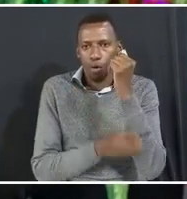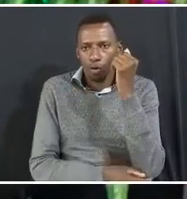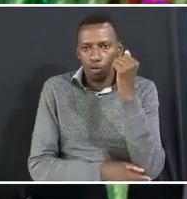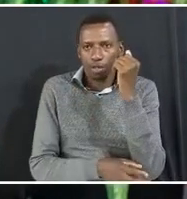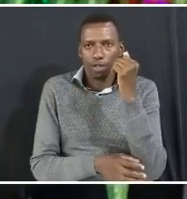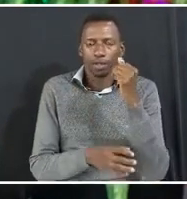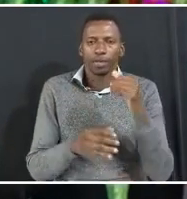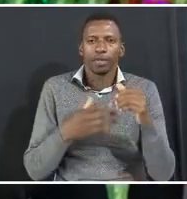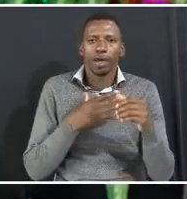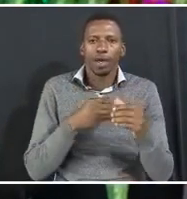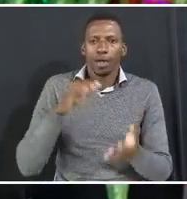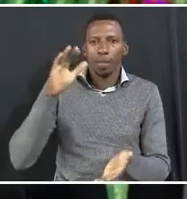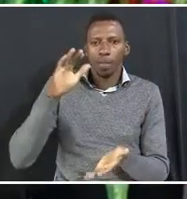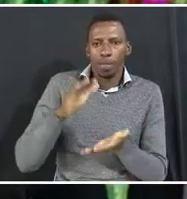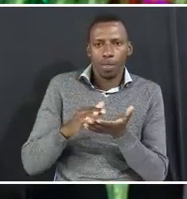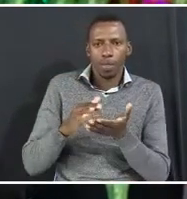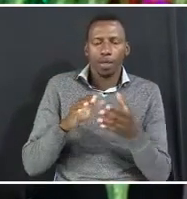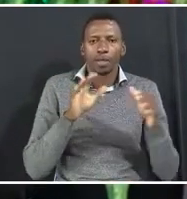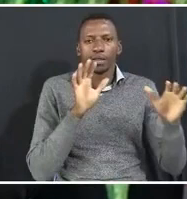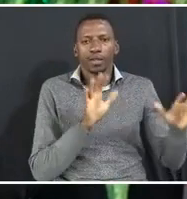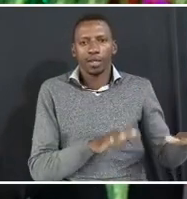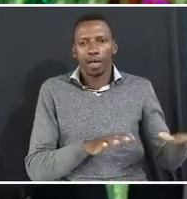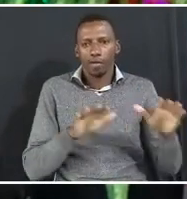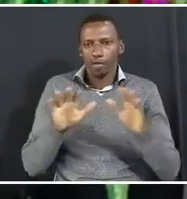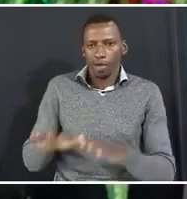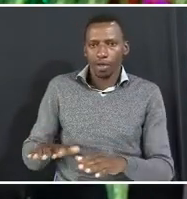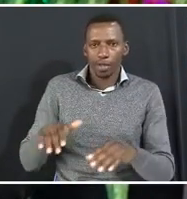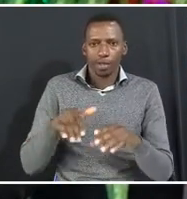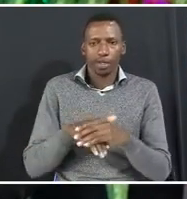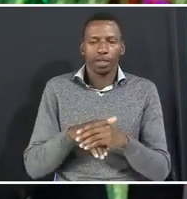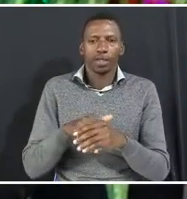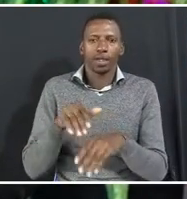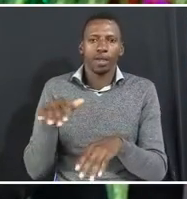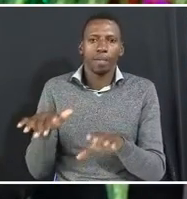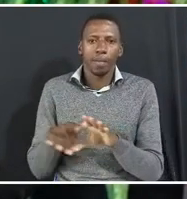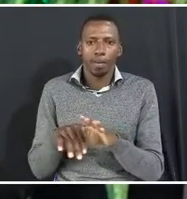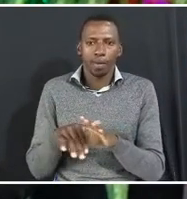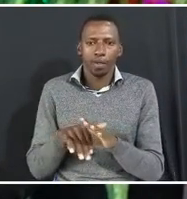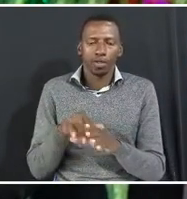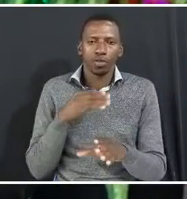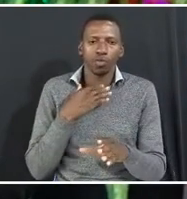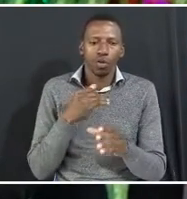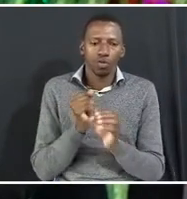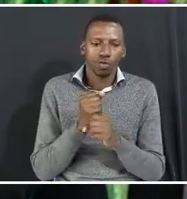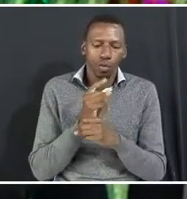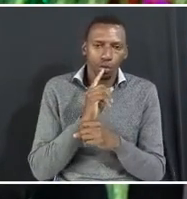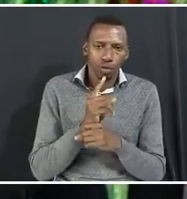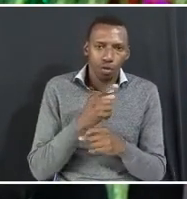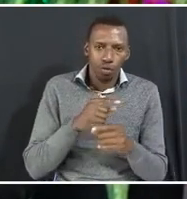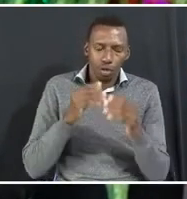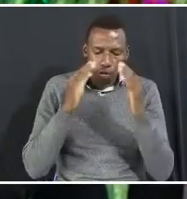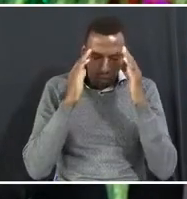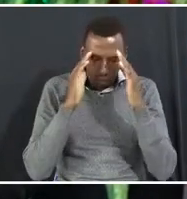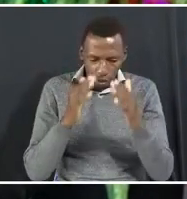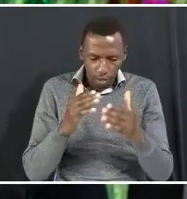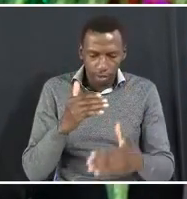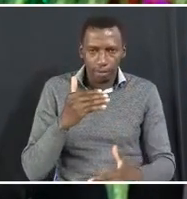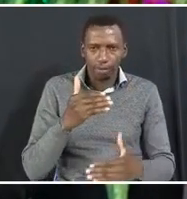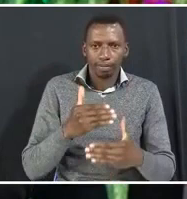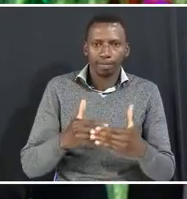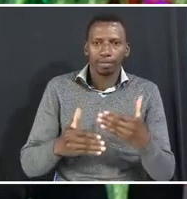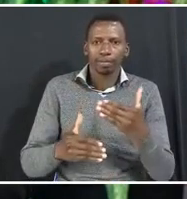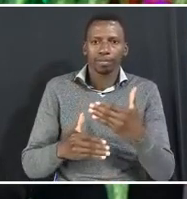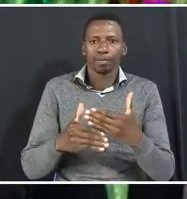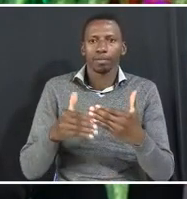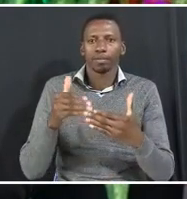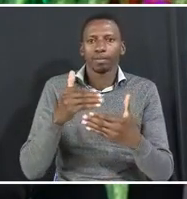of suffering among the members. We want to ensure that and focus on feeding families that are in distress within